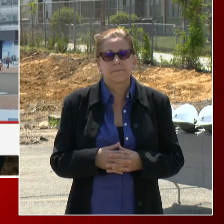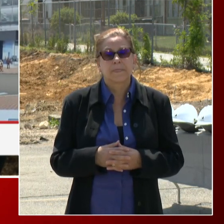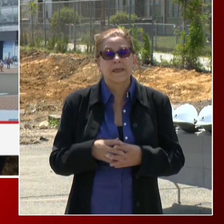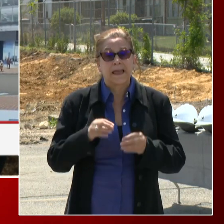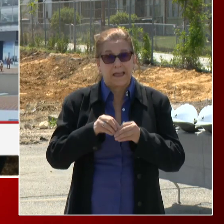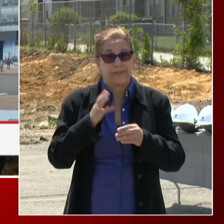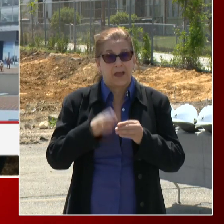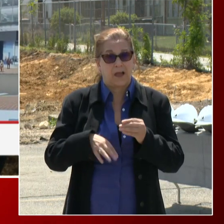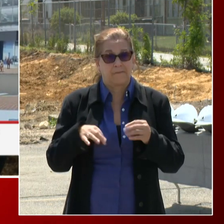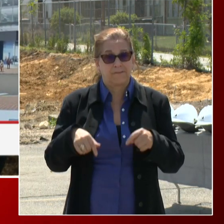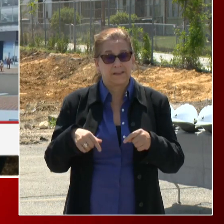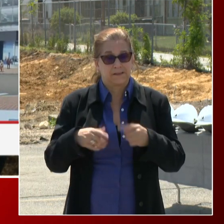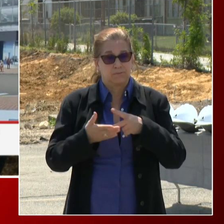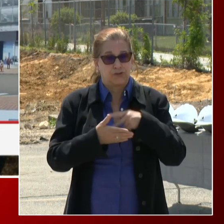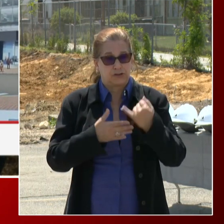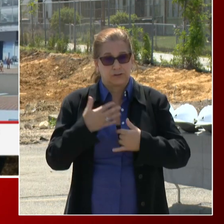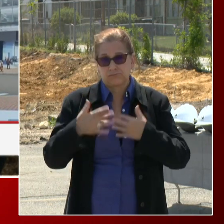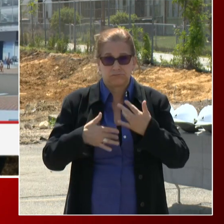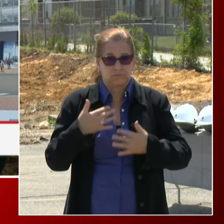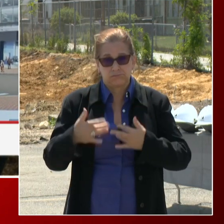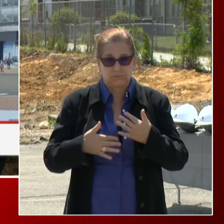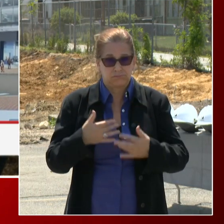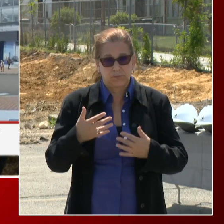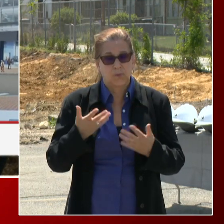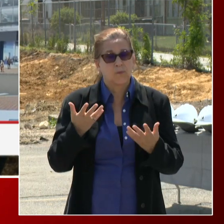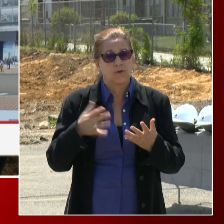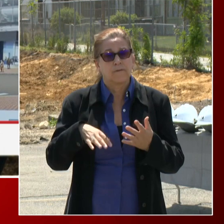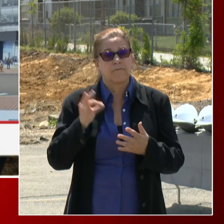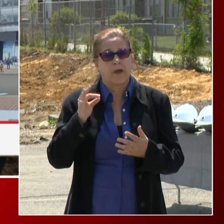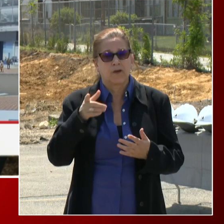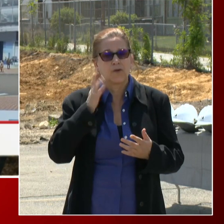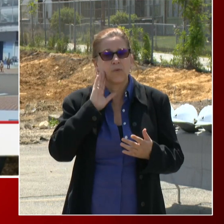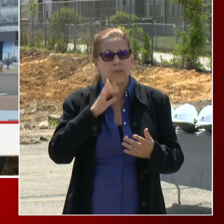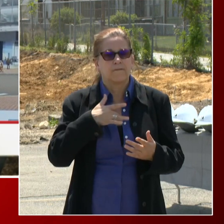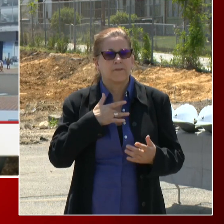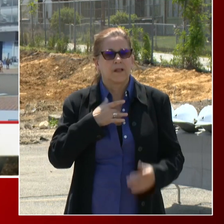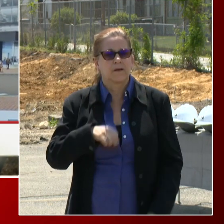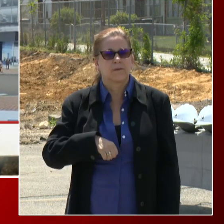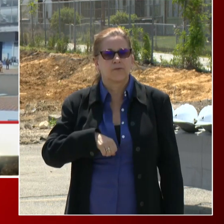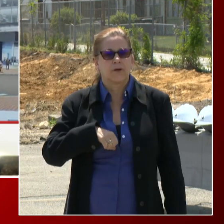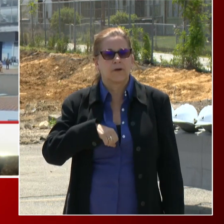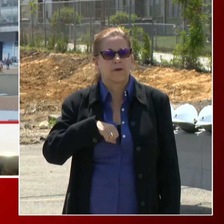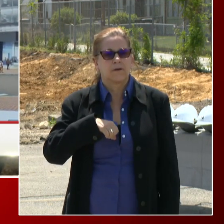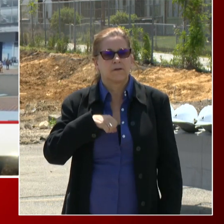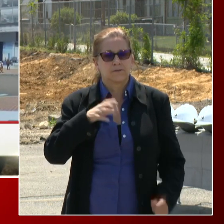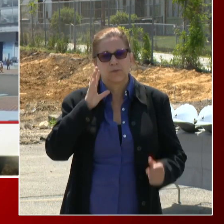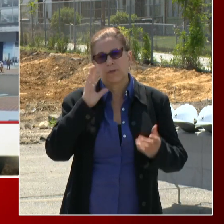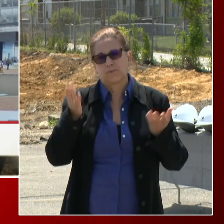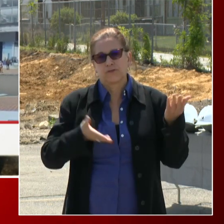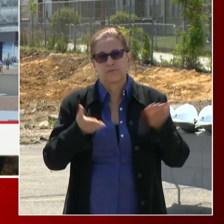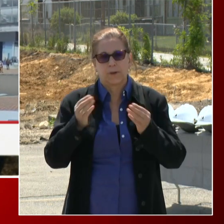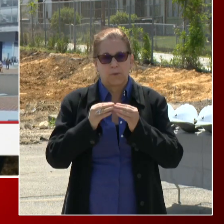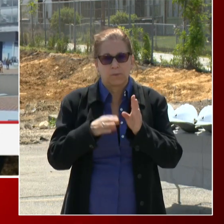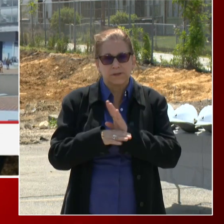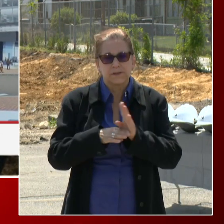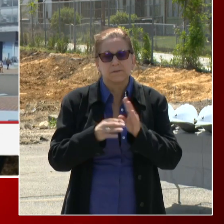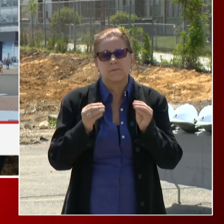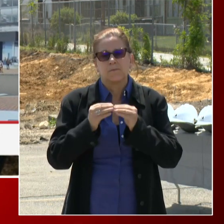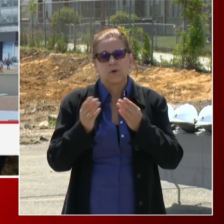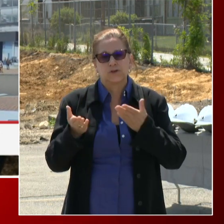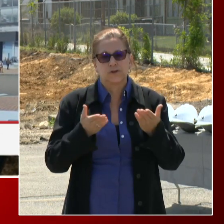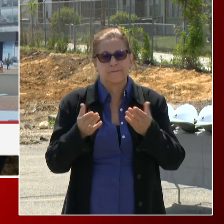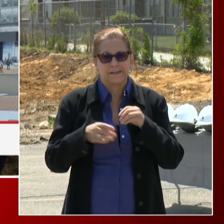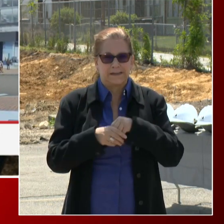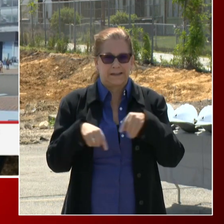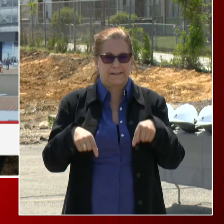is a project that you can be proud of, that will bring the much needed goods and services to this community that for too long